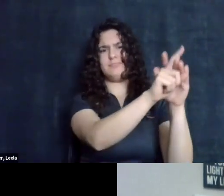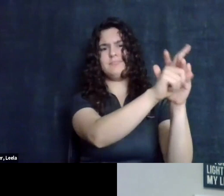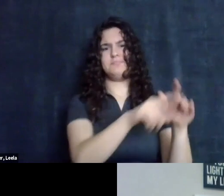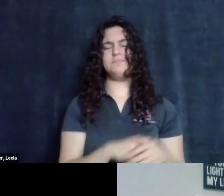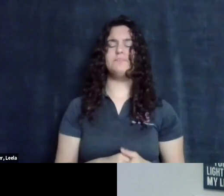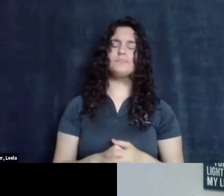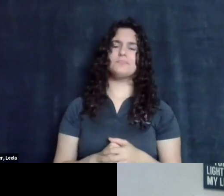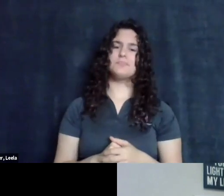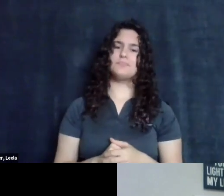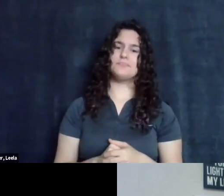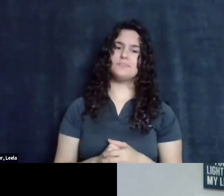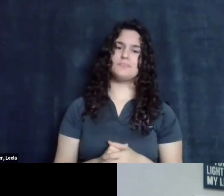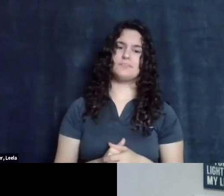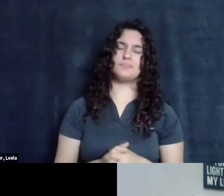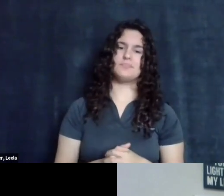guys.